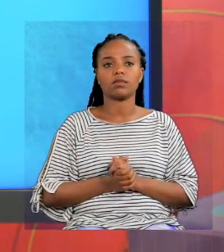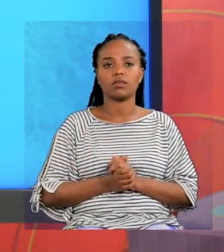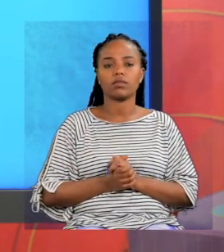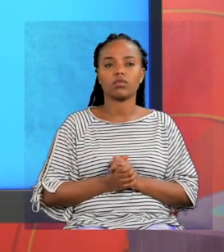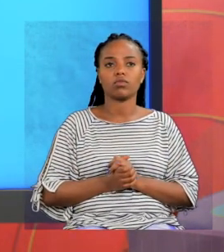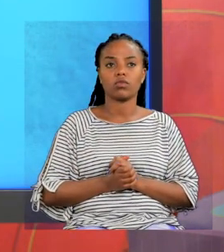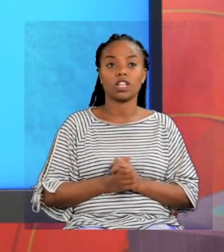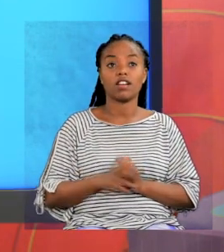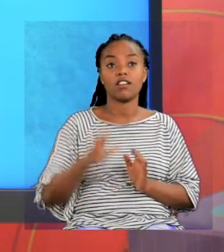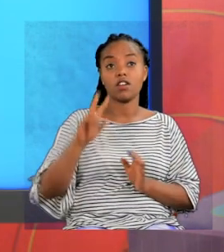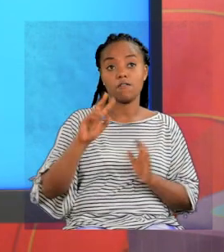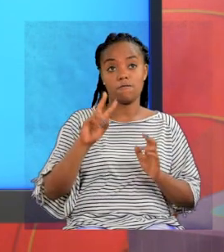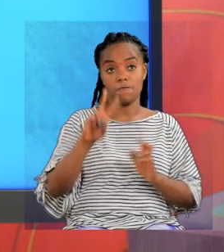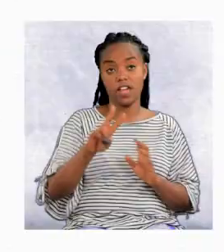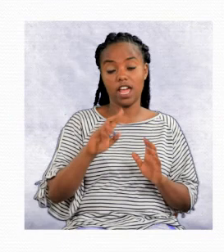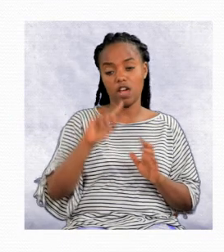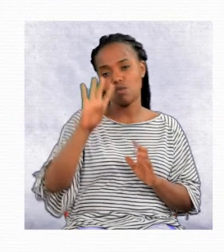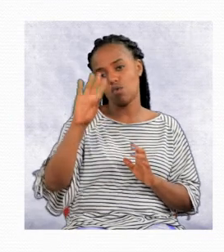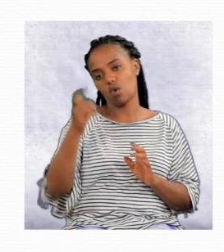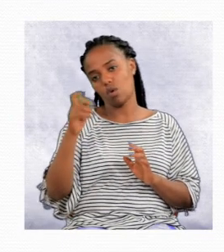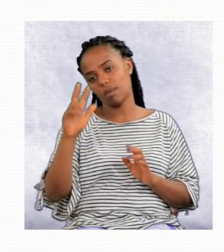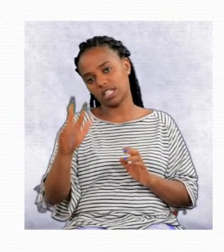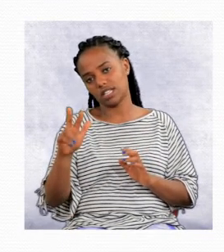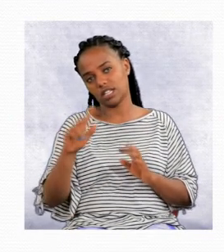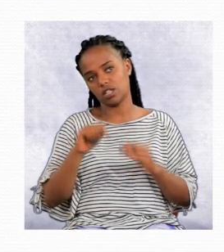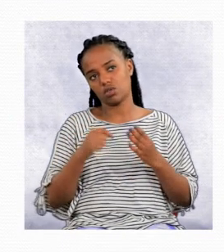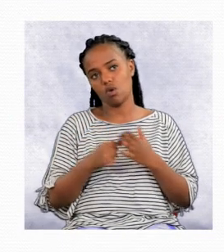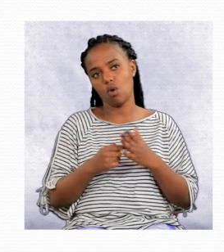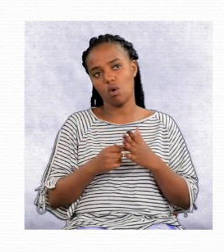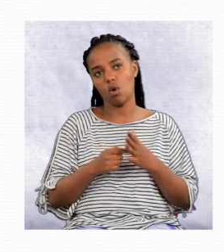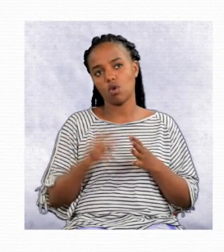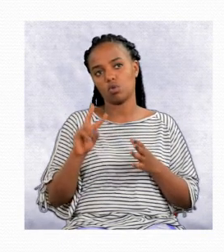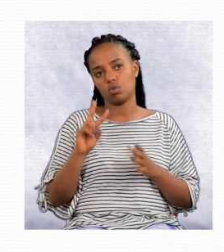Its vertex is 4, 3. Maybe let's take this to be